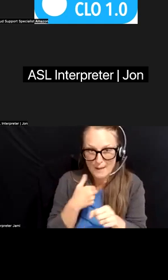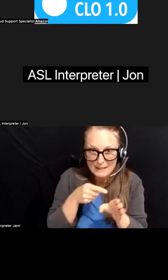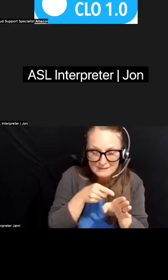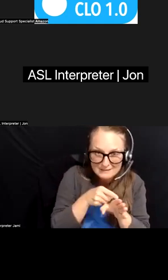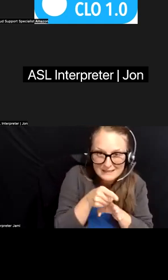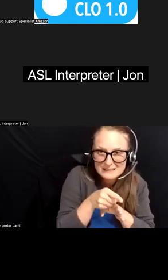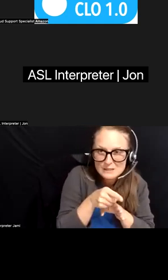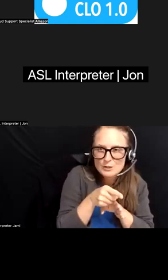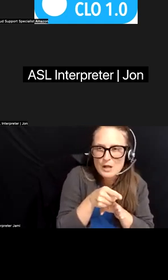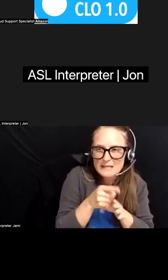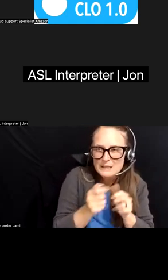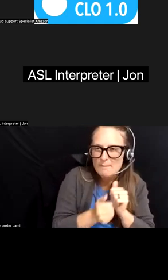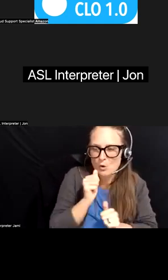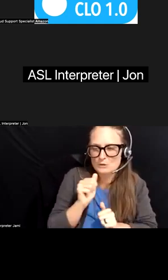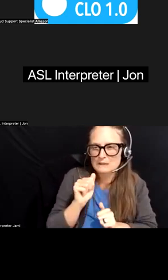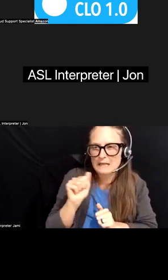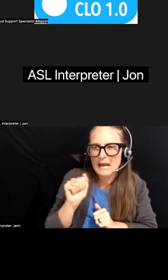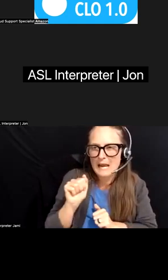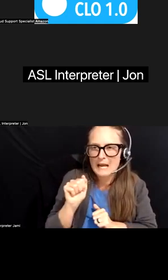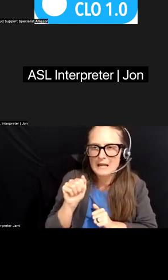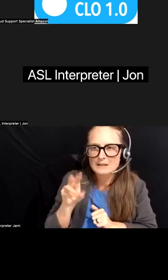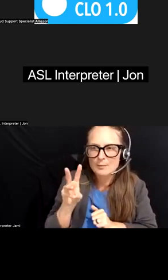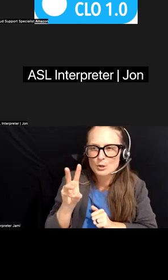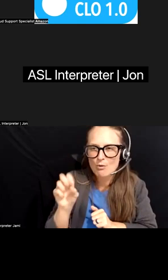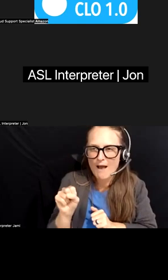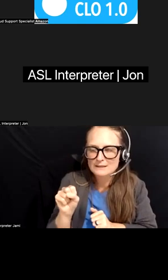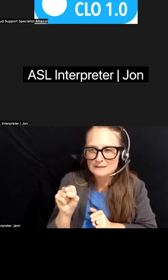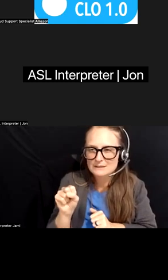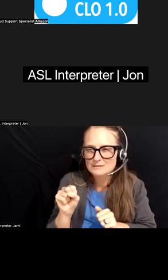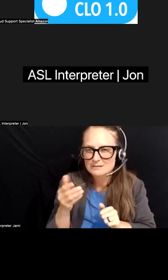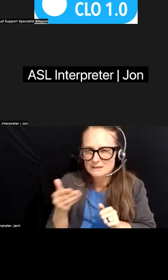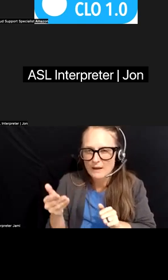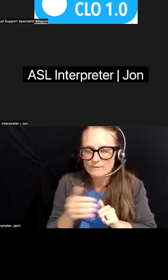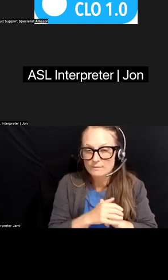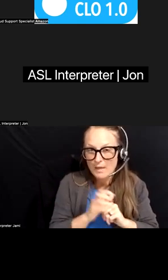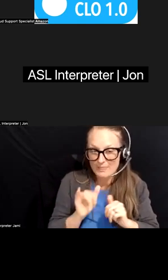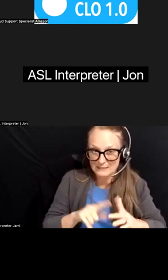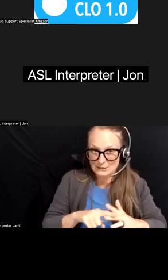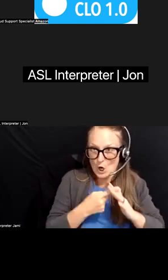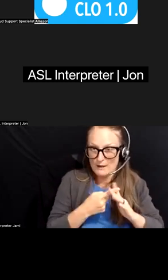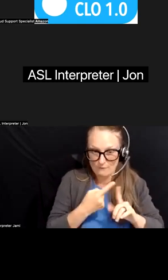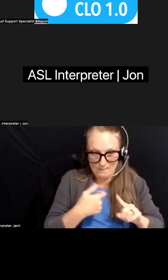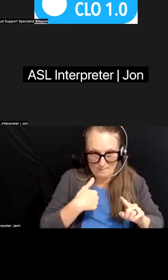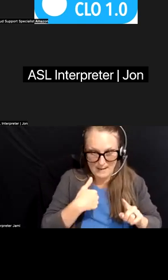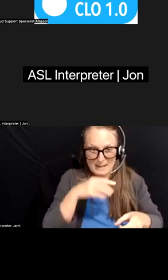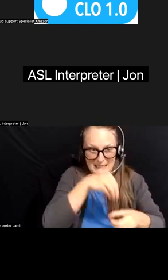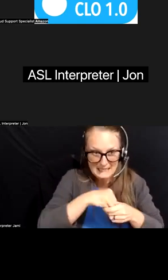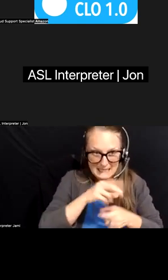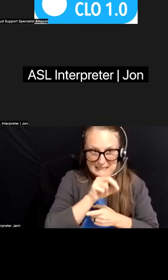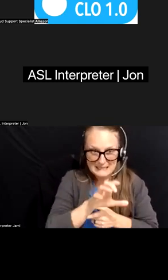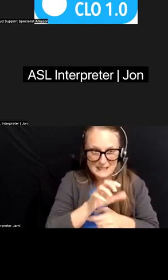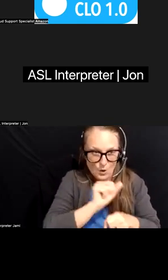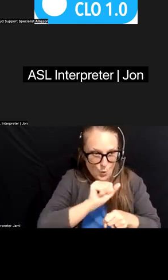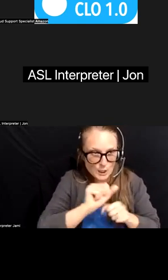most of the AWS type of stuff. So, and that all started from me being in a data center and me working